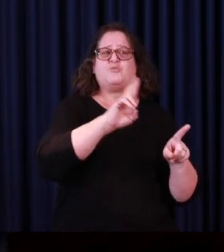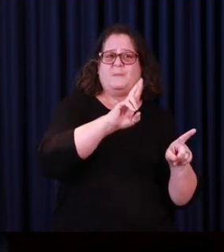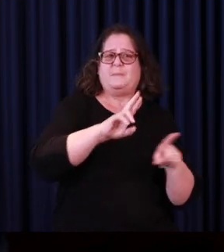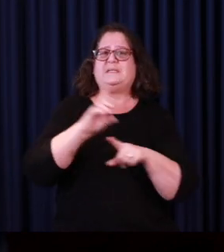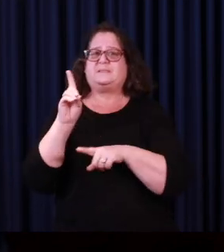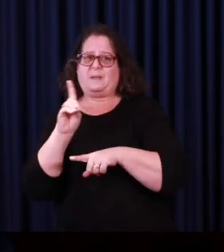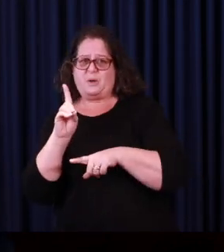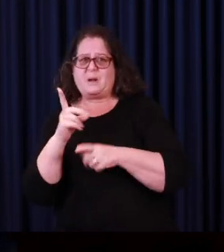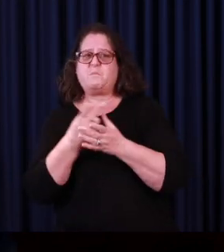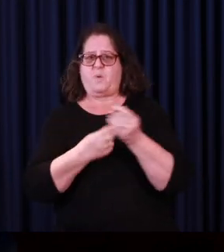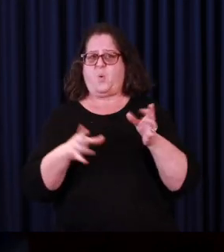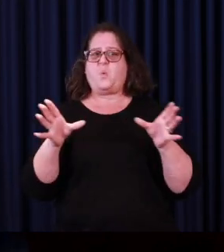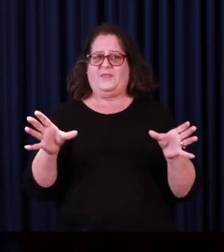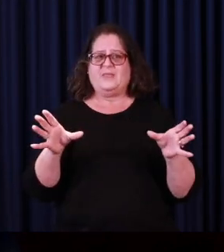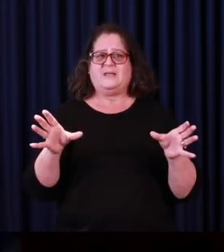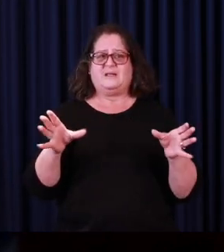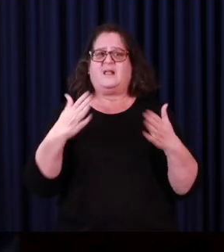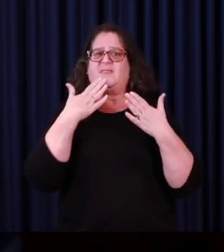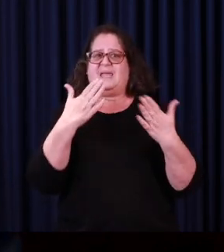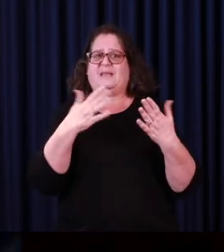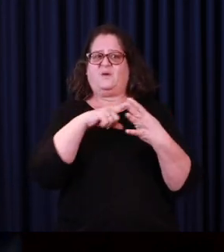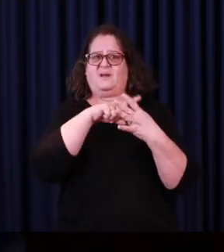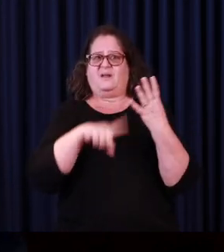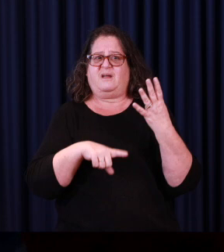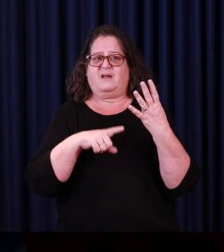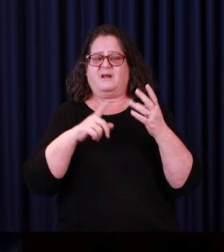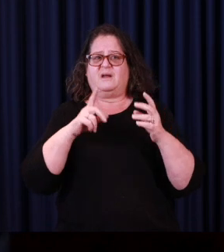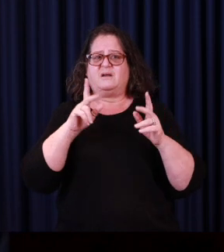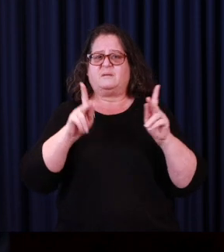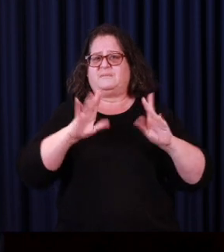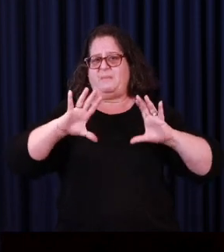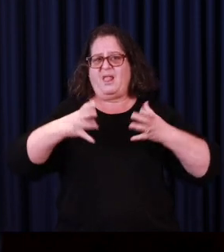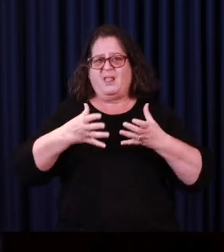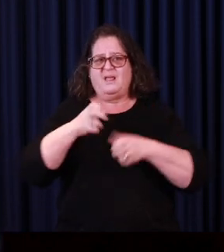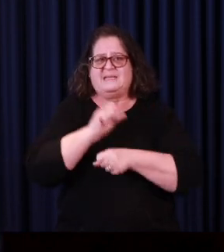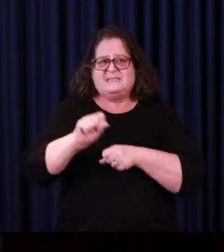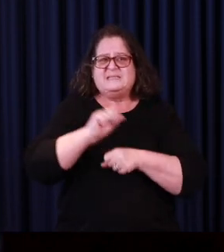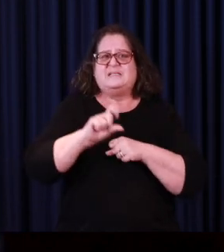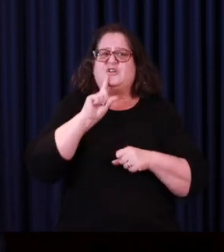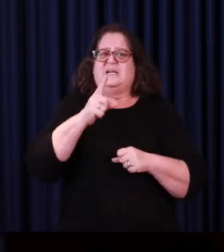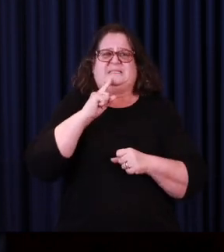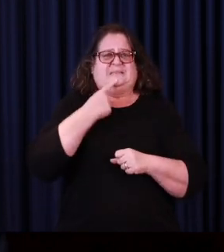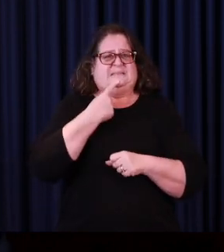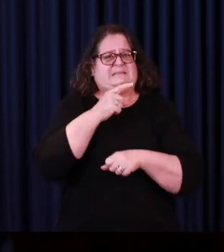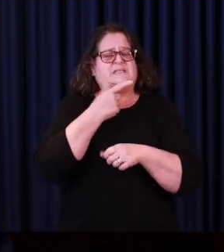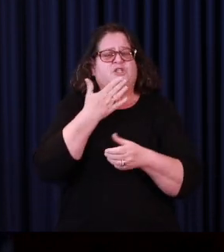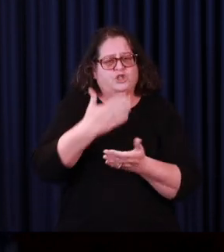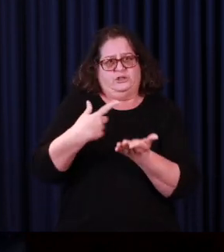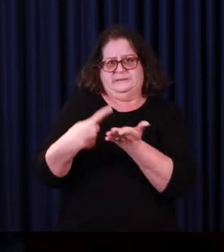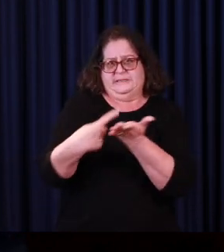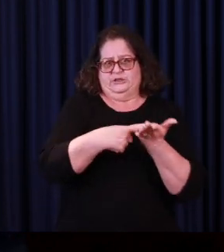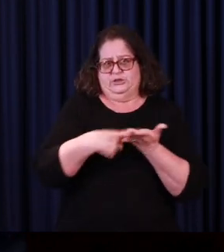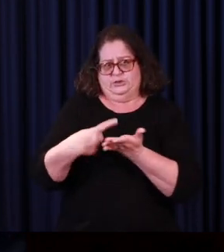and leaders Reginald Boulding and Rebecca Rios for a serious and cordial exchange. Our